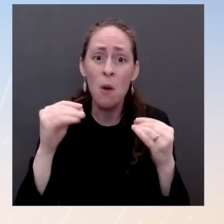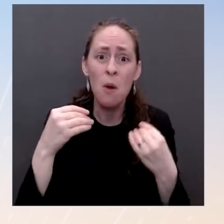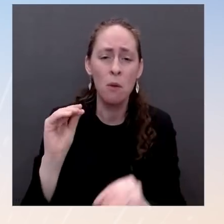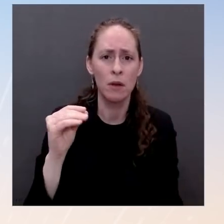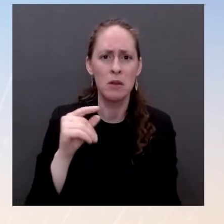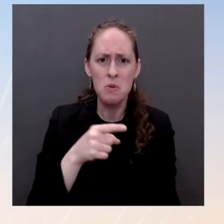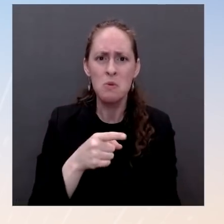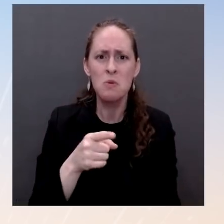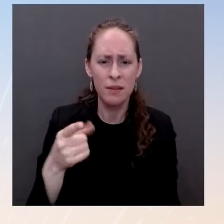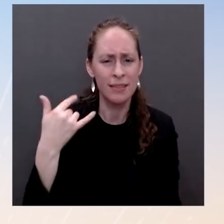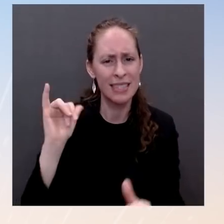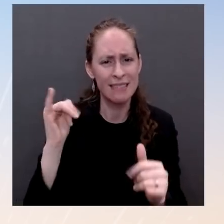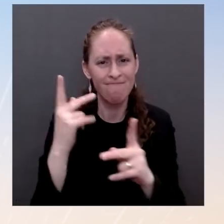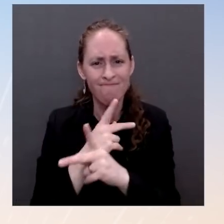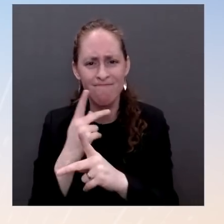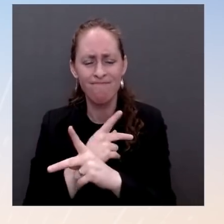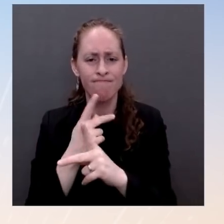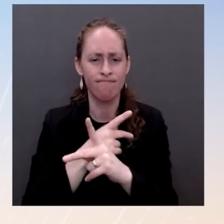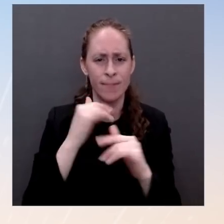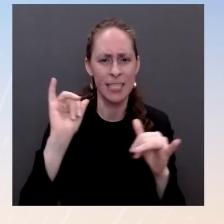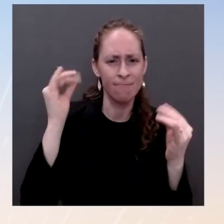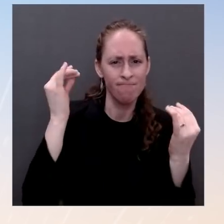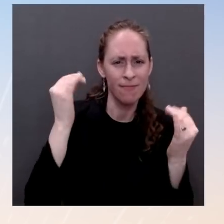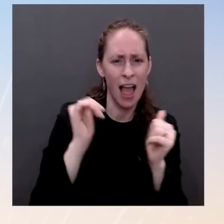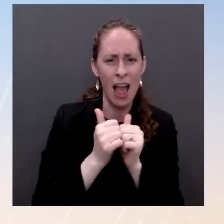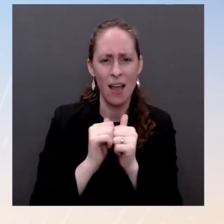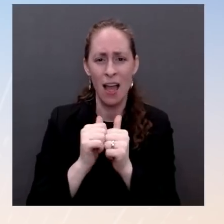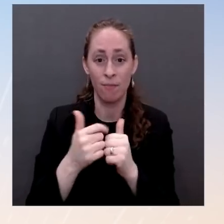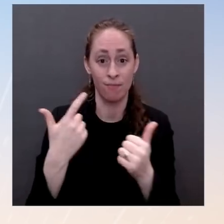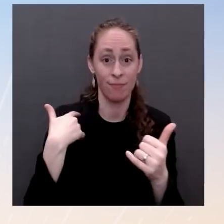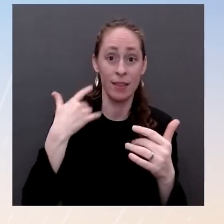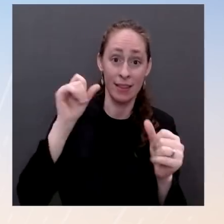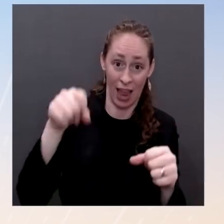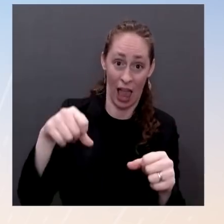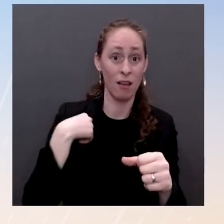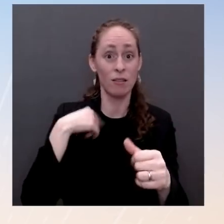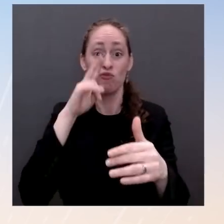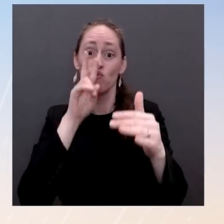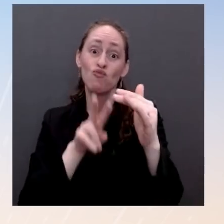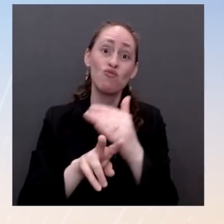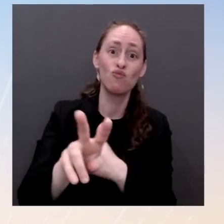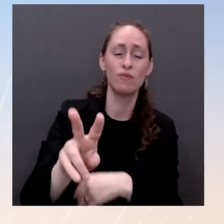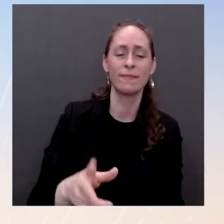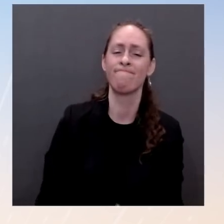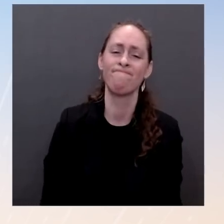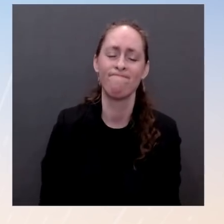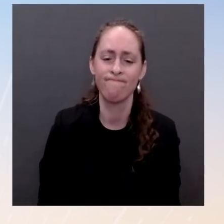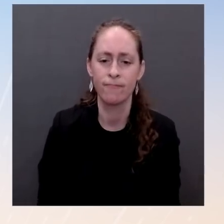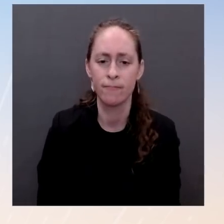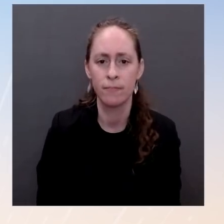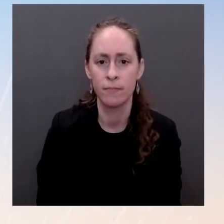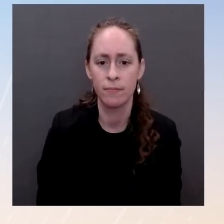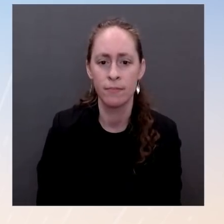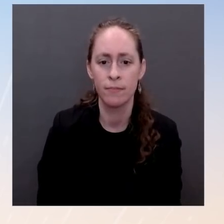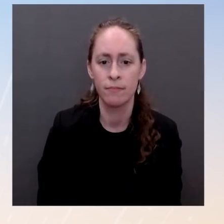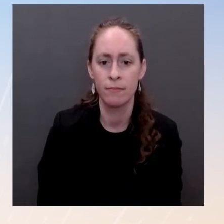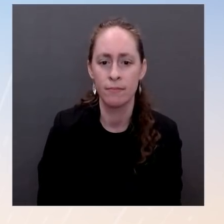look at options. I don't have a prediction of any decision, though. Go ahead. I'll go to you after, Simon.